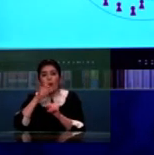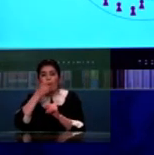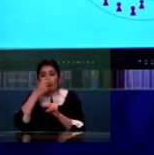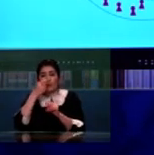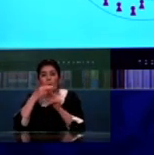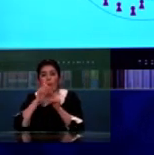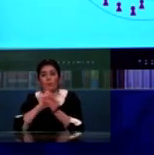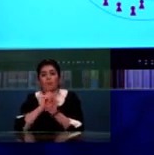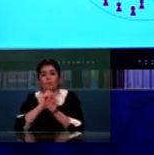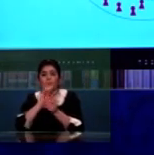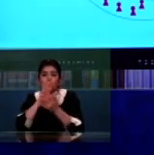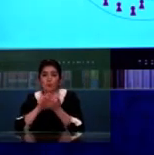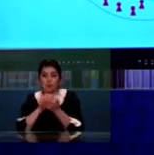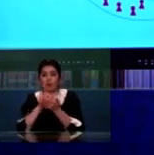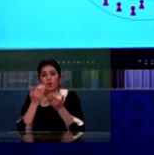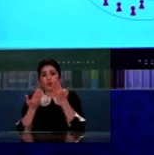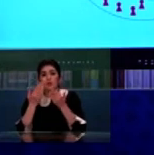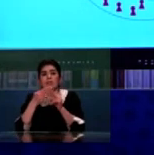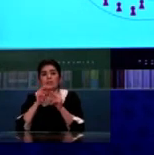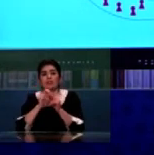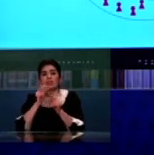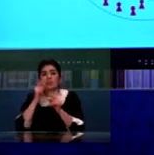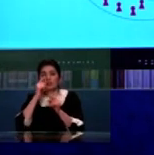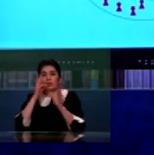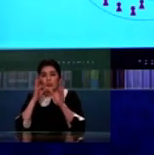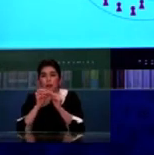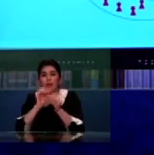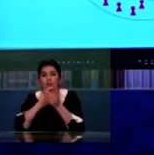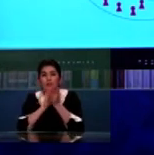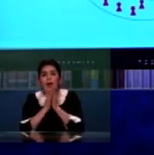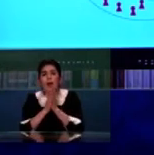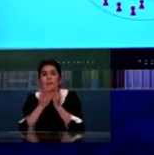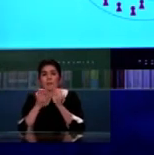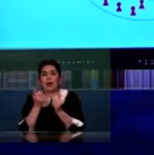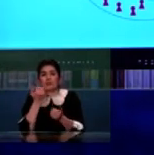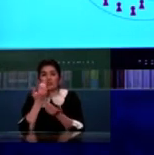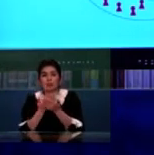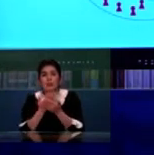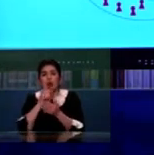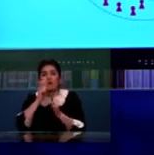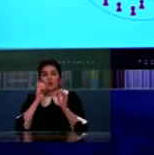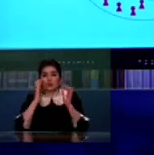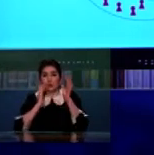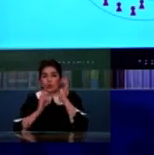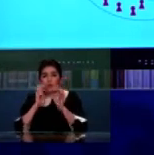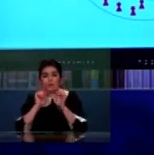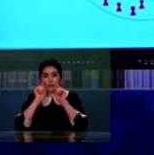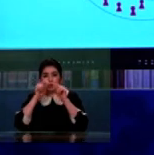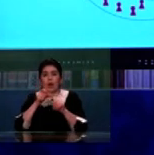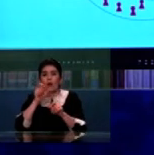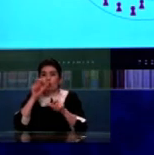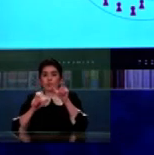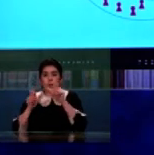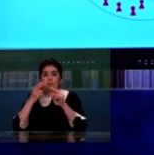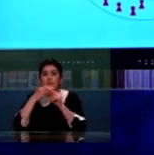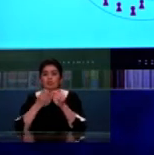buziladi. Yoki juda kichik tanlama bo'lsa ham, u ham qabul qilinmaydi. Masalan, siz universitetni oldiga kelib, odamlardan